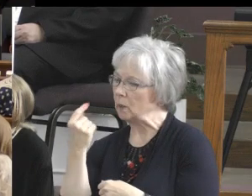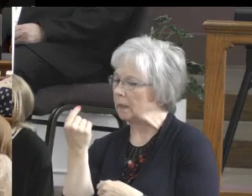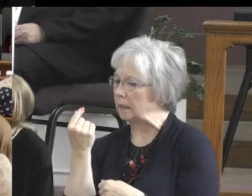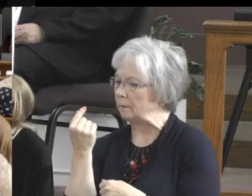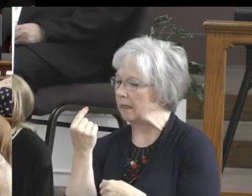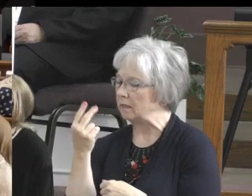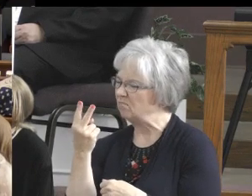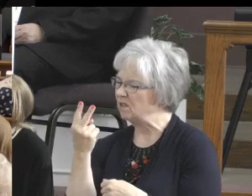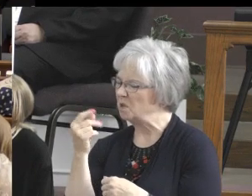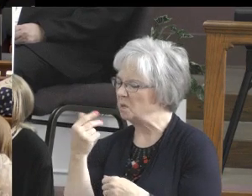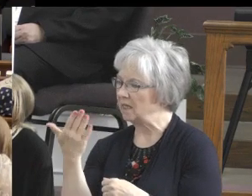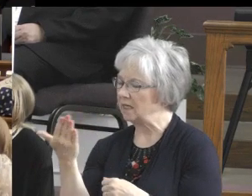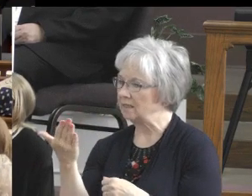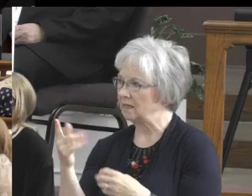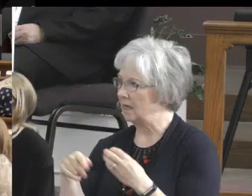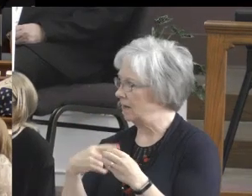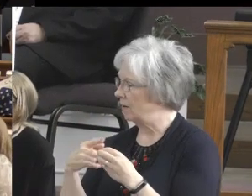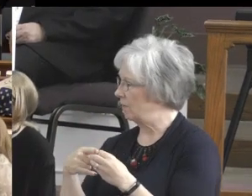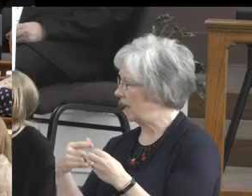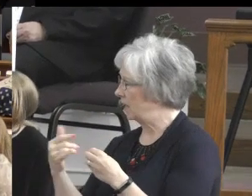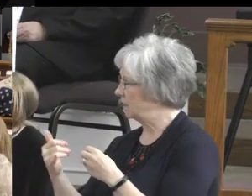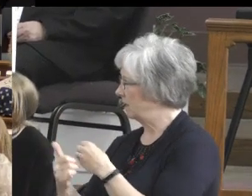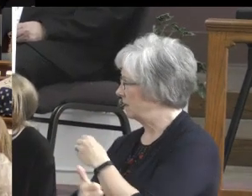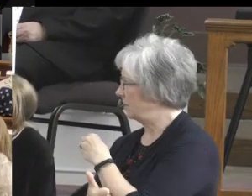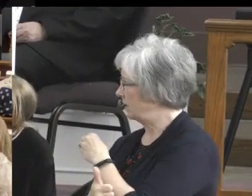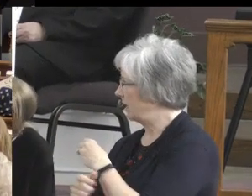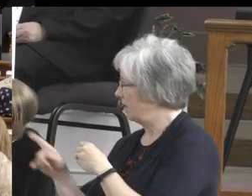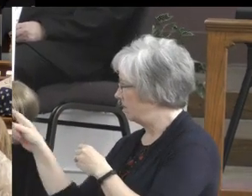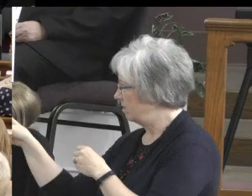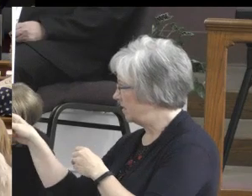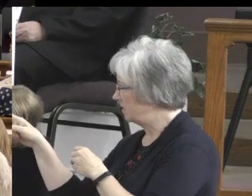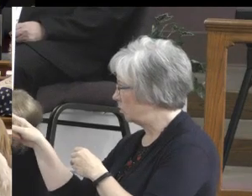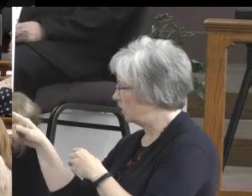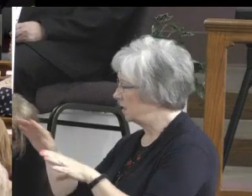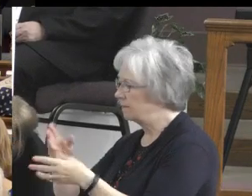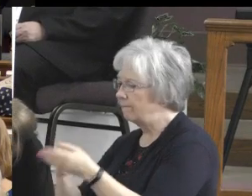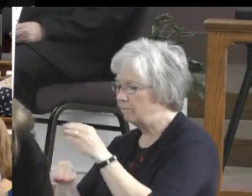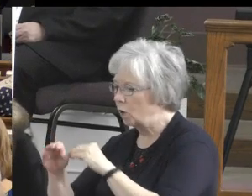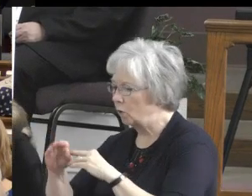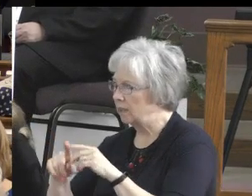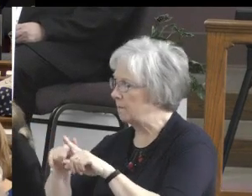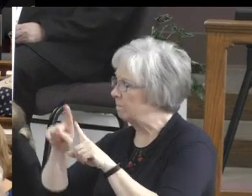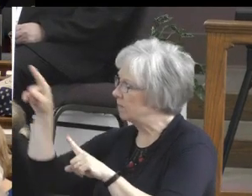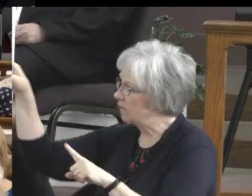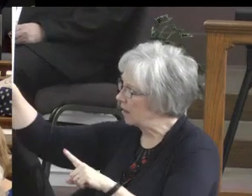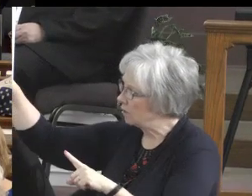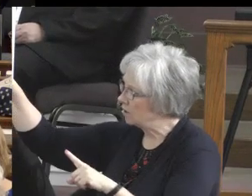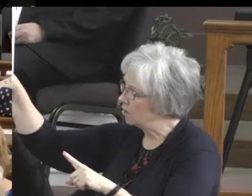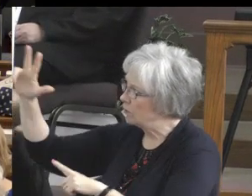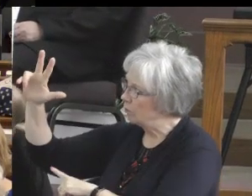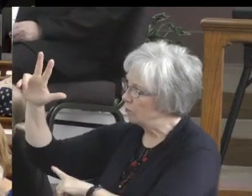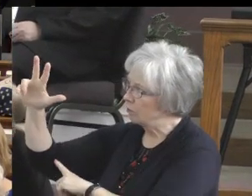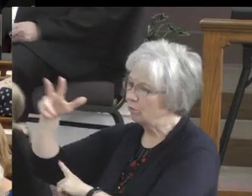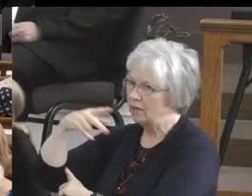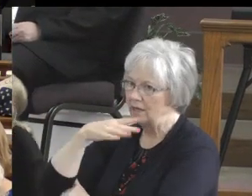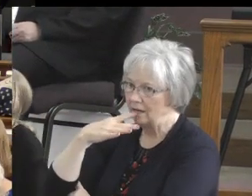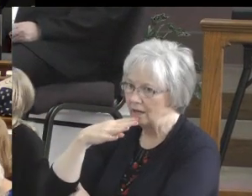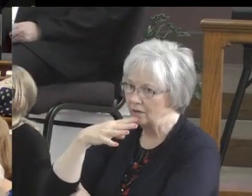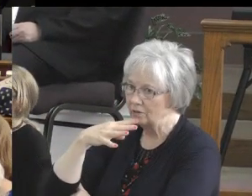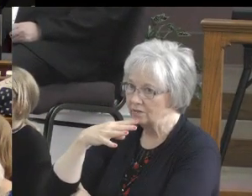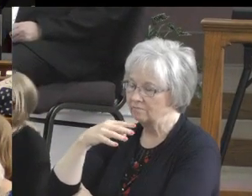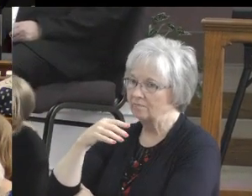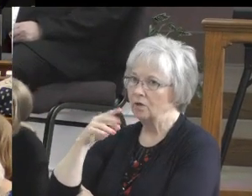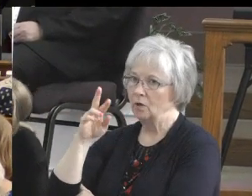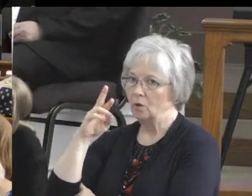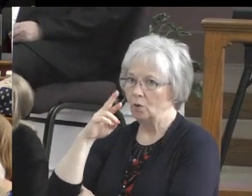and you may need to look over here because this one's folded up. You can't see everything. But what are the three colors of our flag?